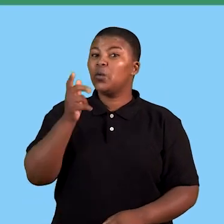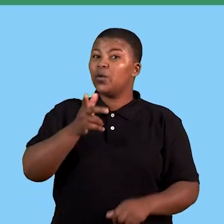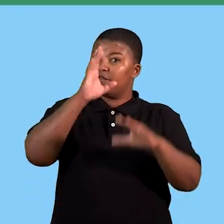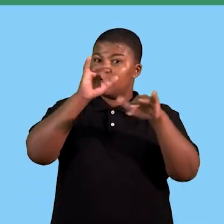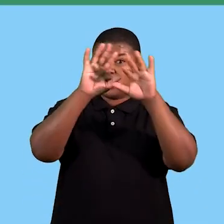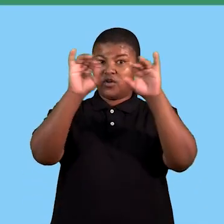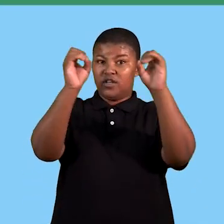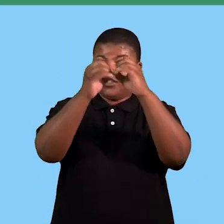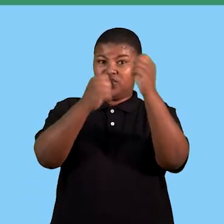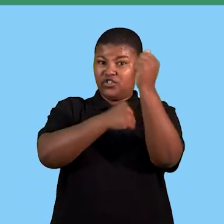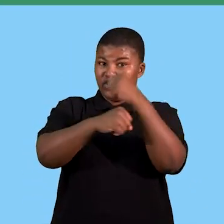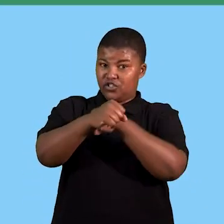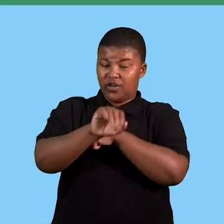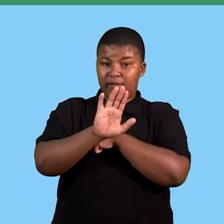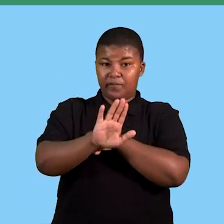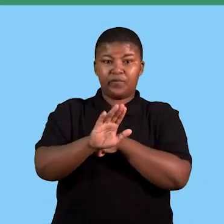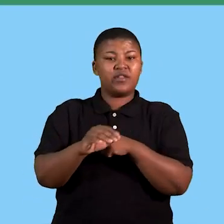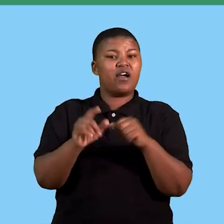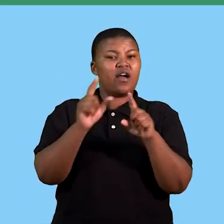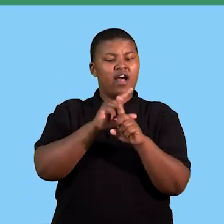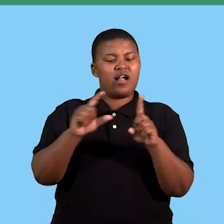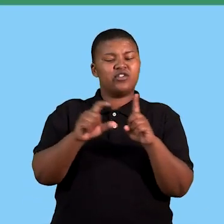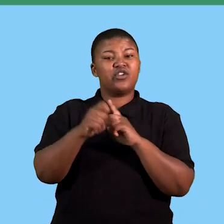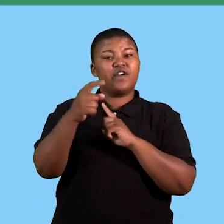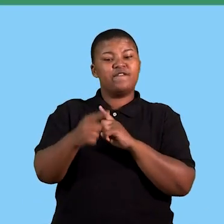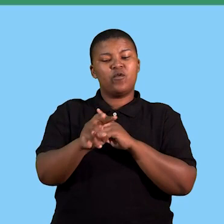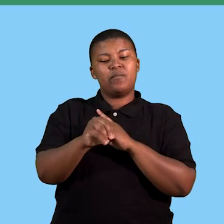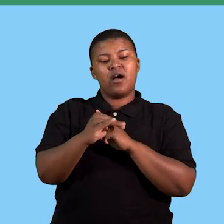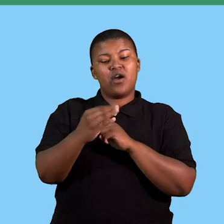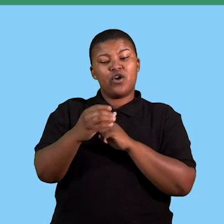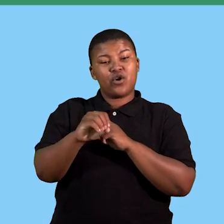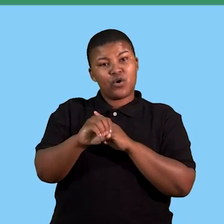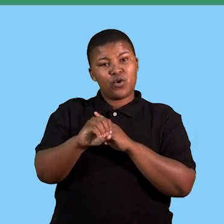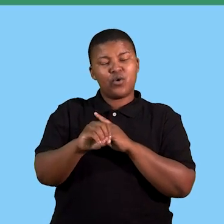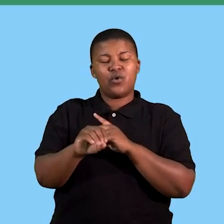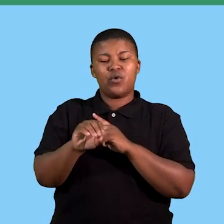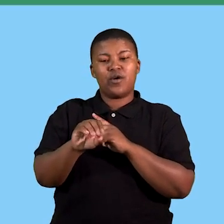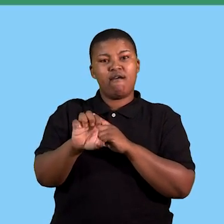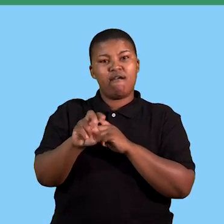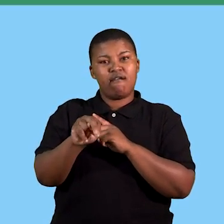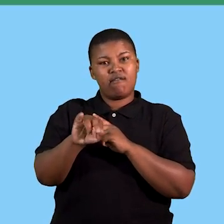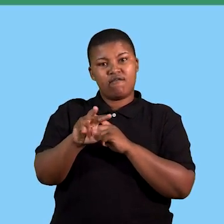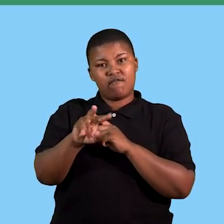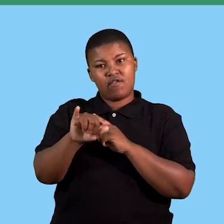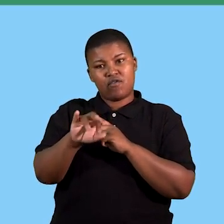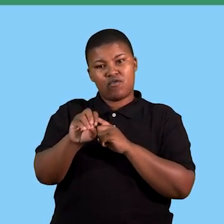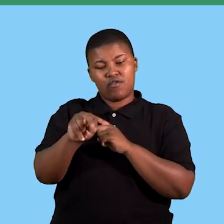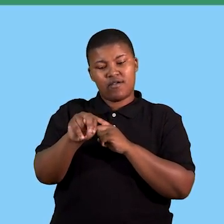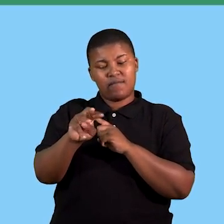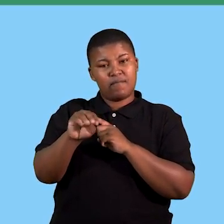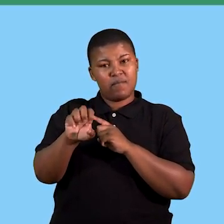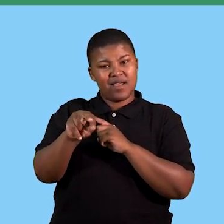the organizational structure and culture of the microenvironment. Now you should already know that